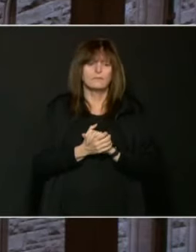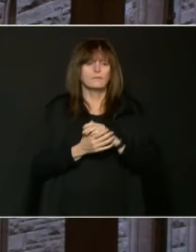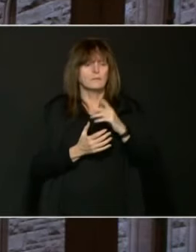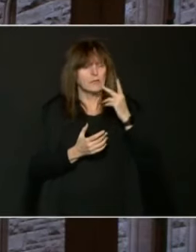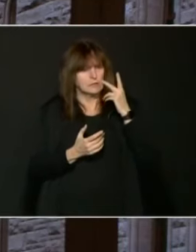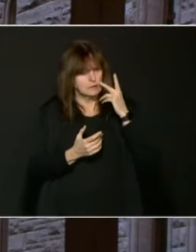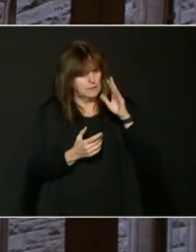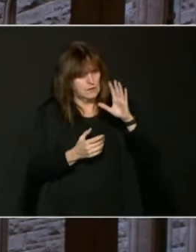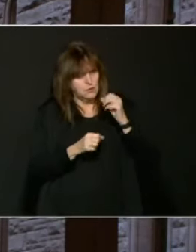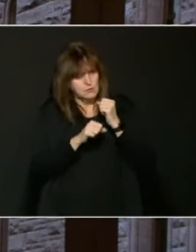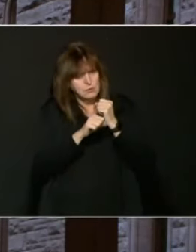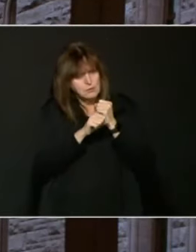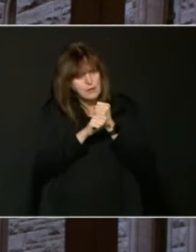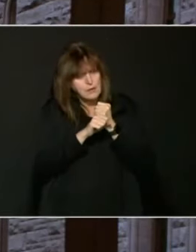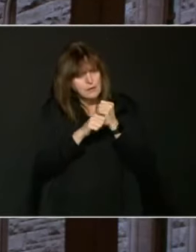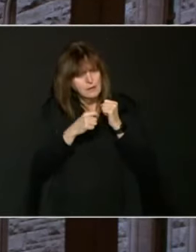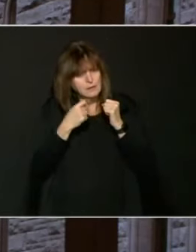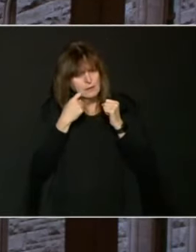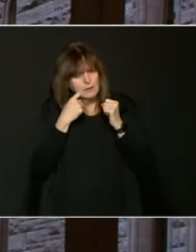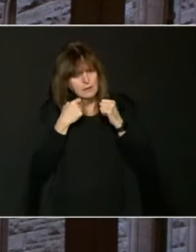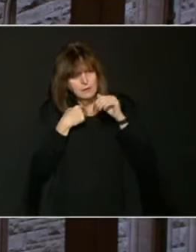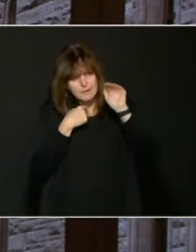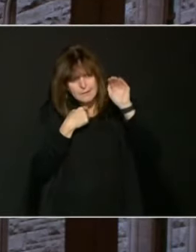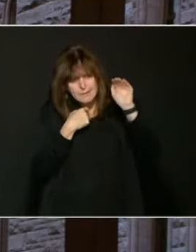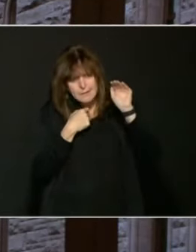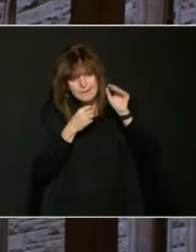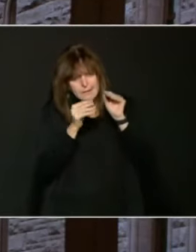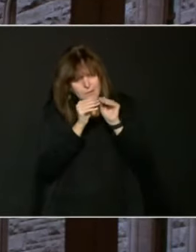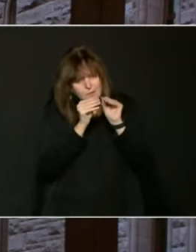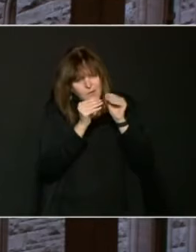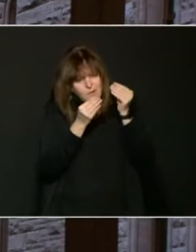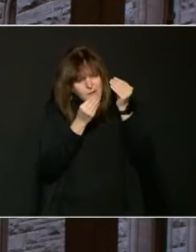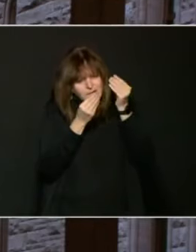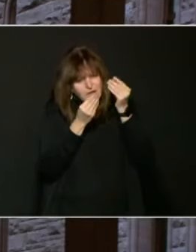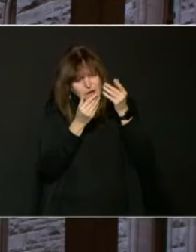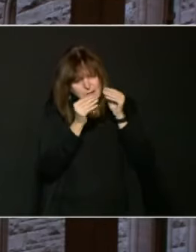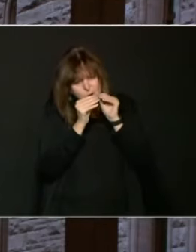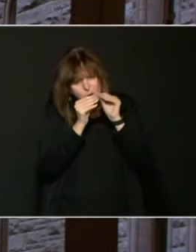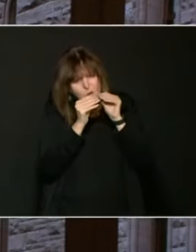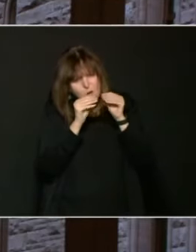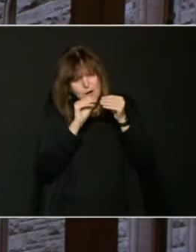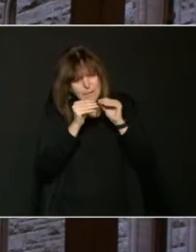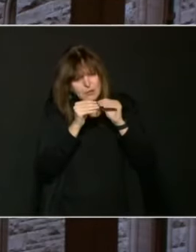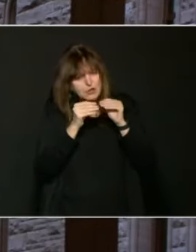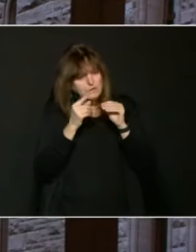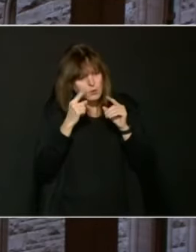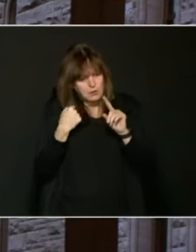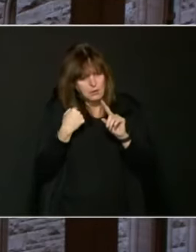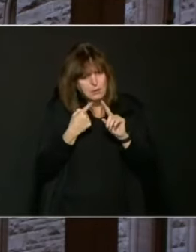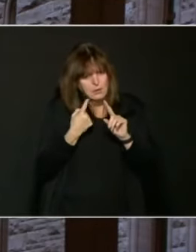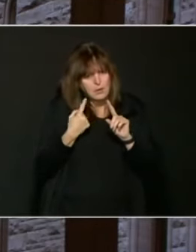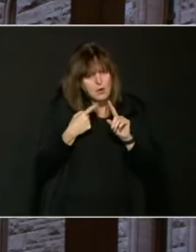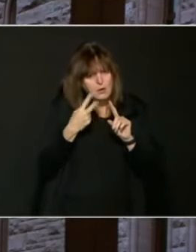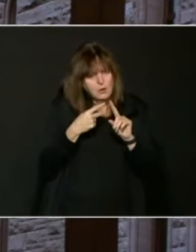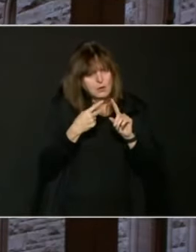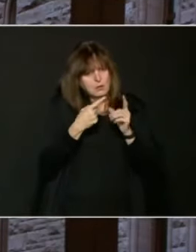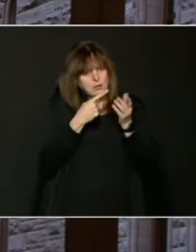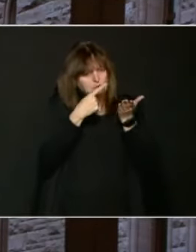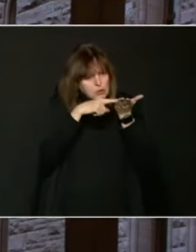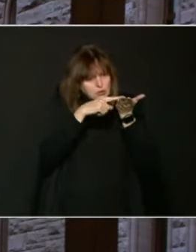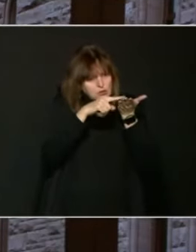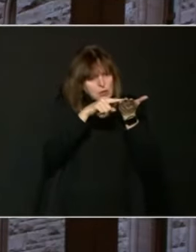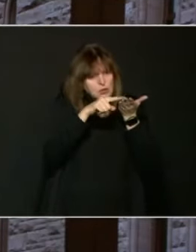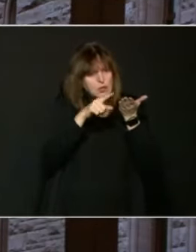asking for some updates later tonight to see how it's faring over the last few days, as he's been investigating some ongoing concerns with some